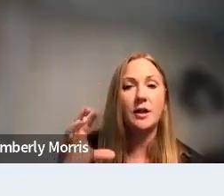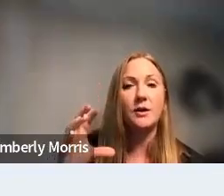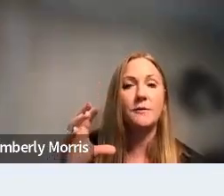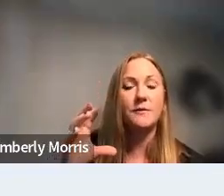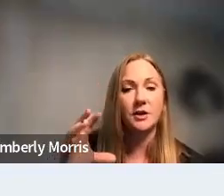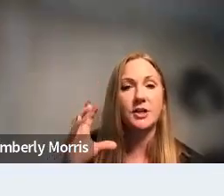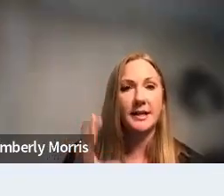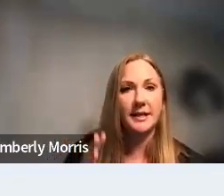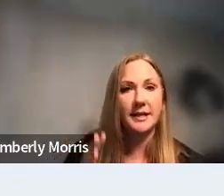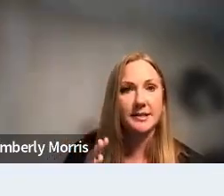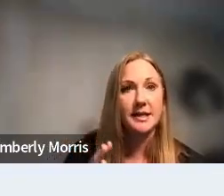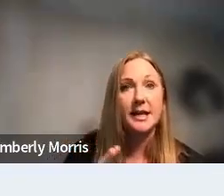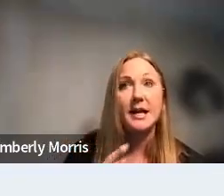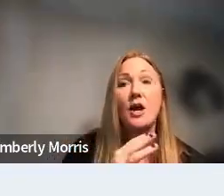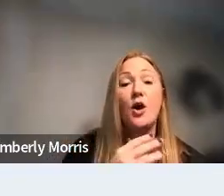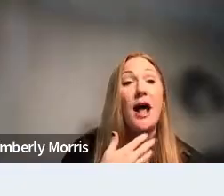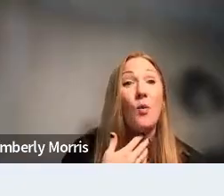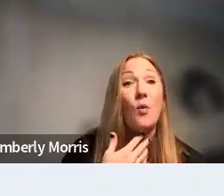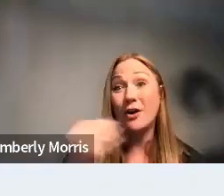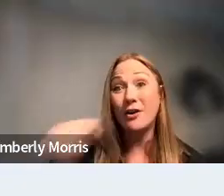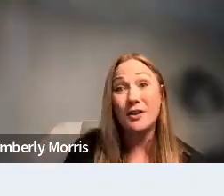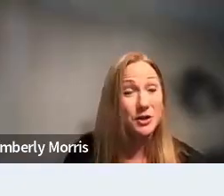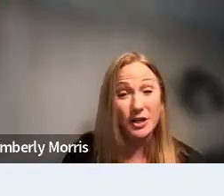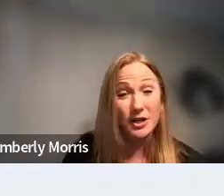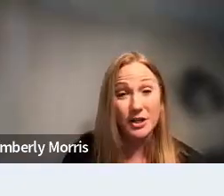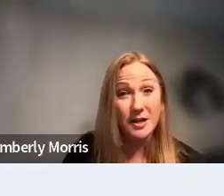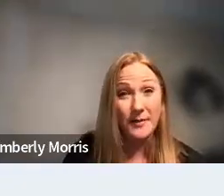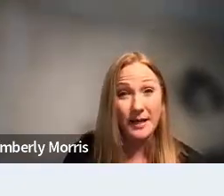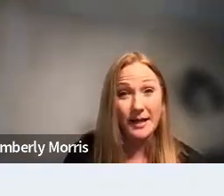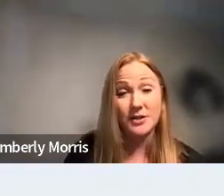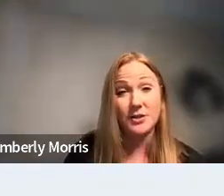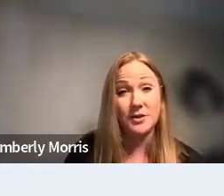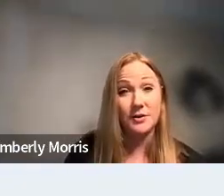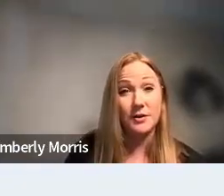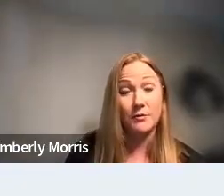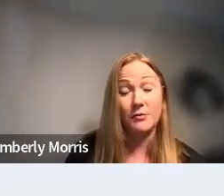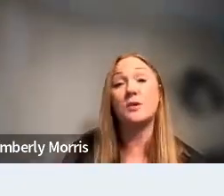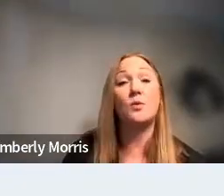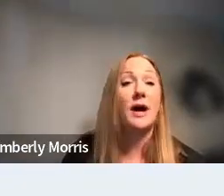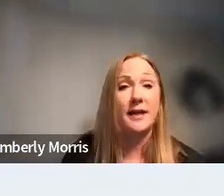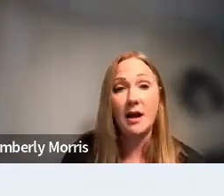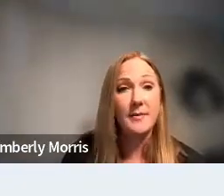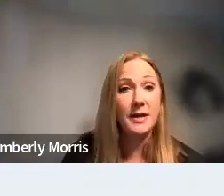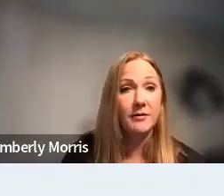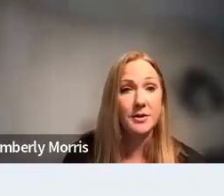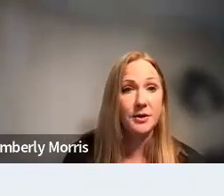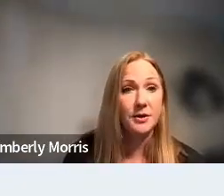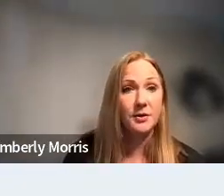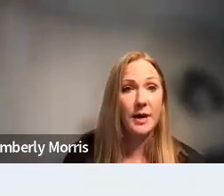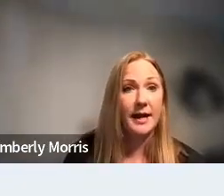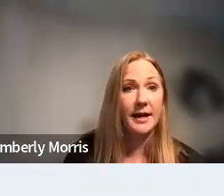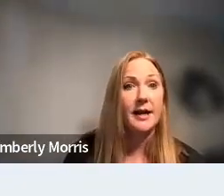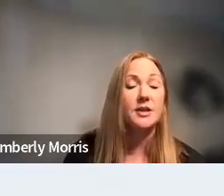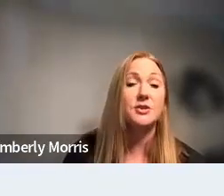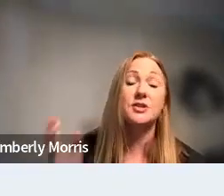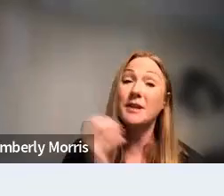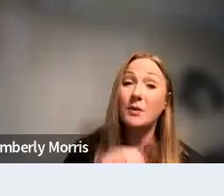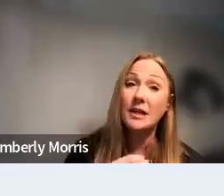child's swallow function is. Where are the secretions coming in? Is there a reason why they come in from a certain way? Is there